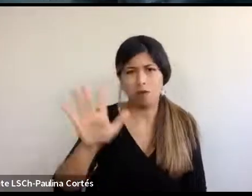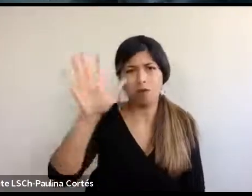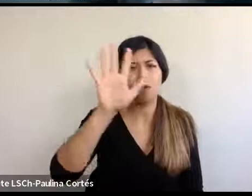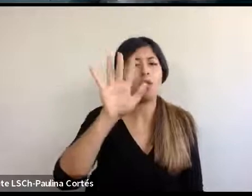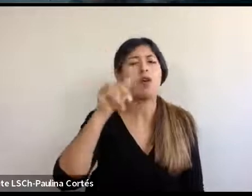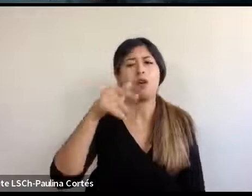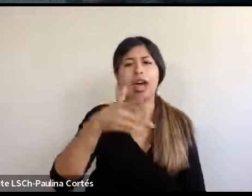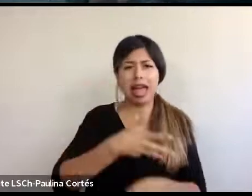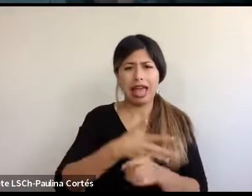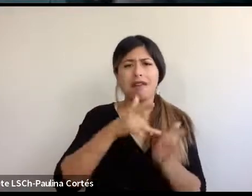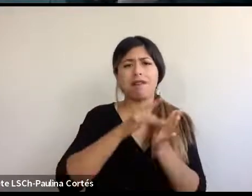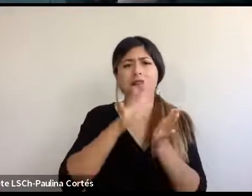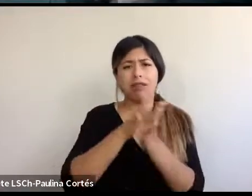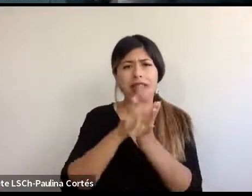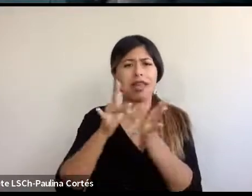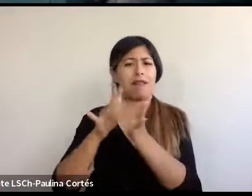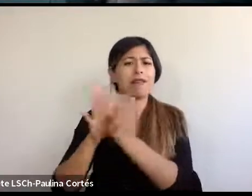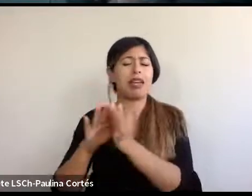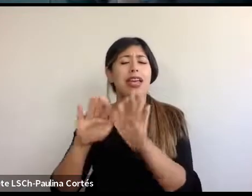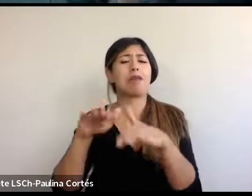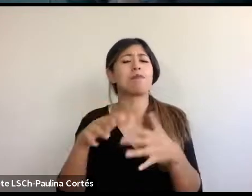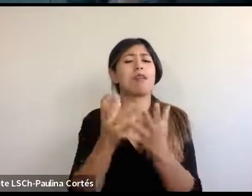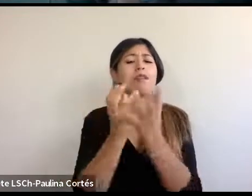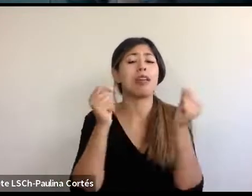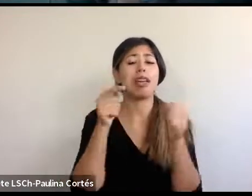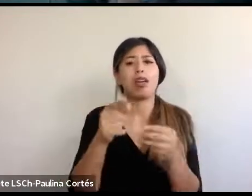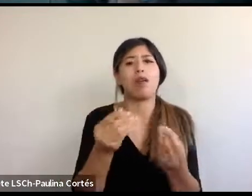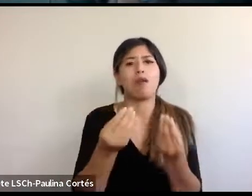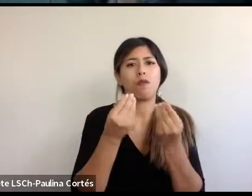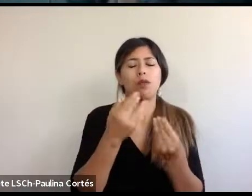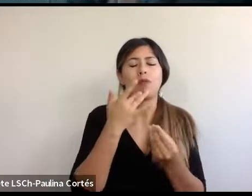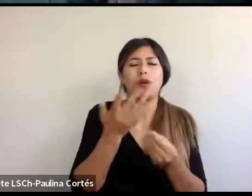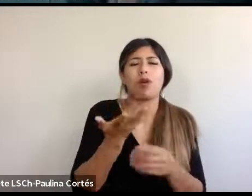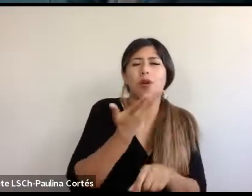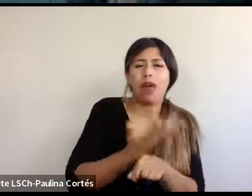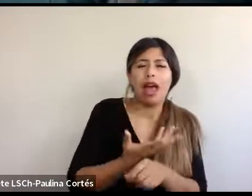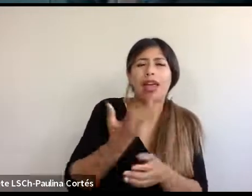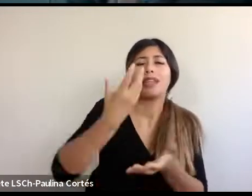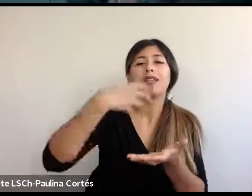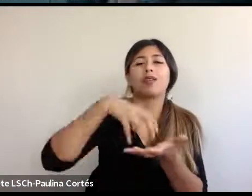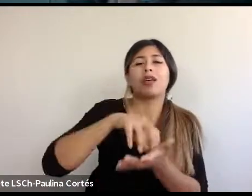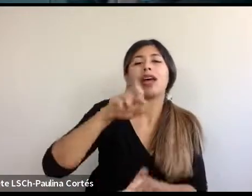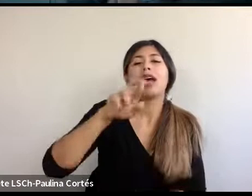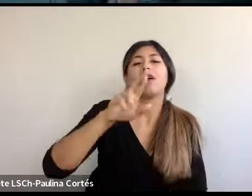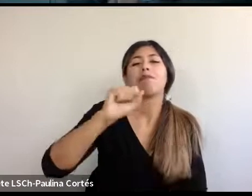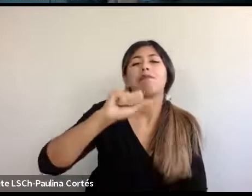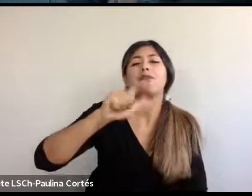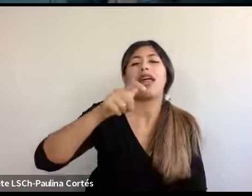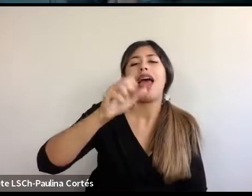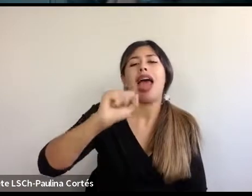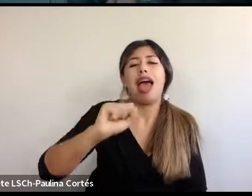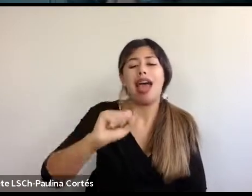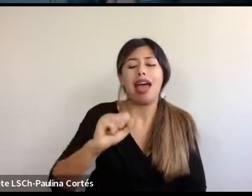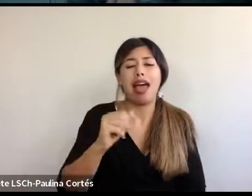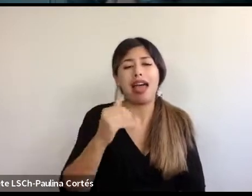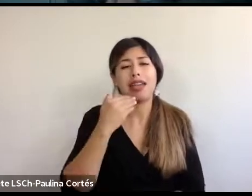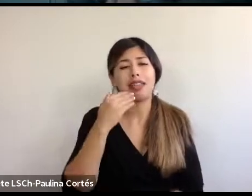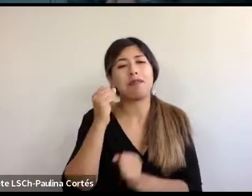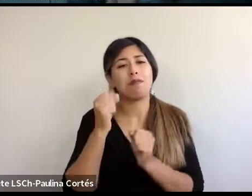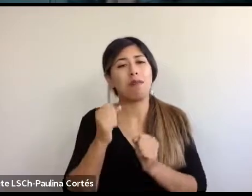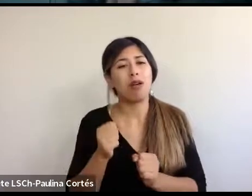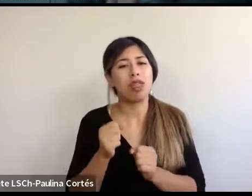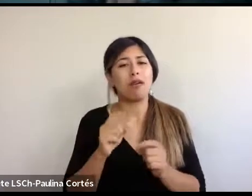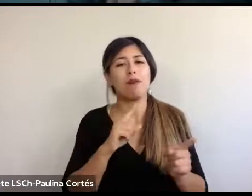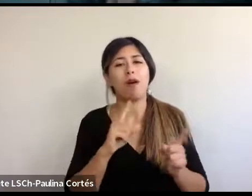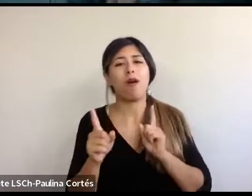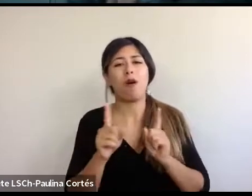because it's both based in Prague and we could arrange this cooperation a few years ago. And we